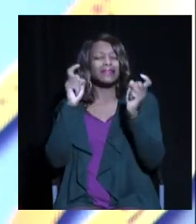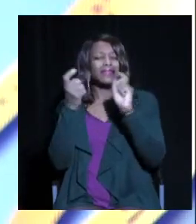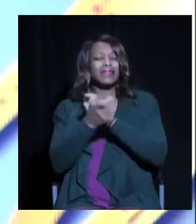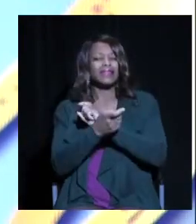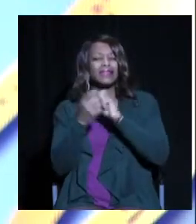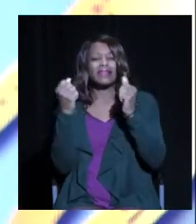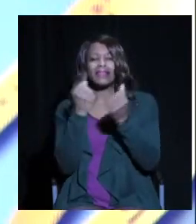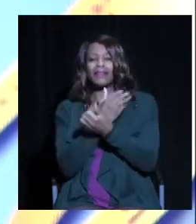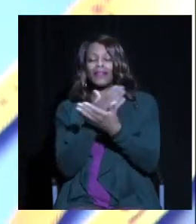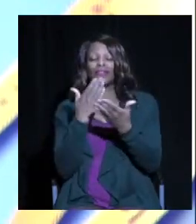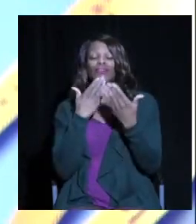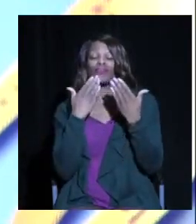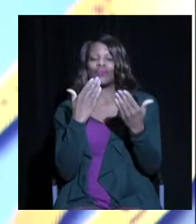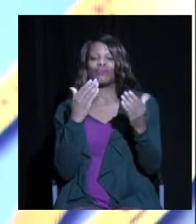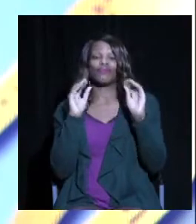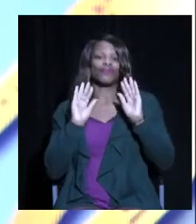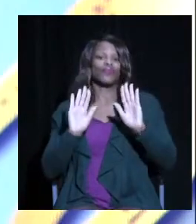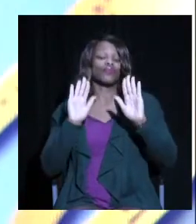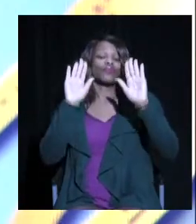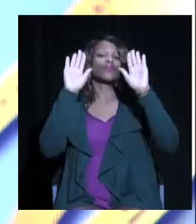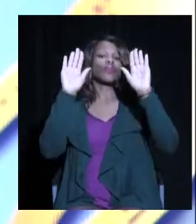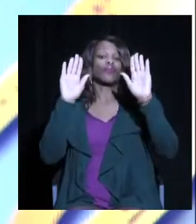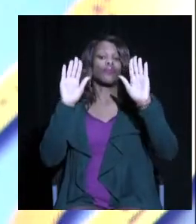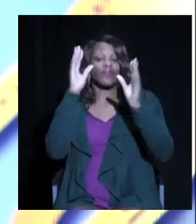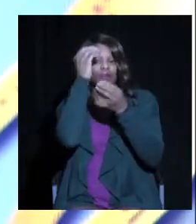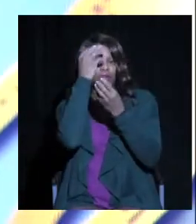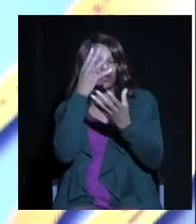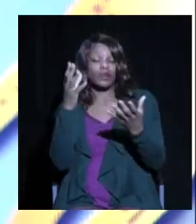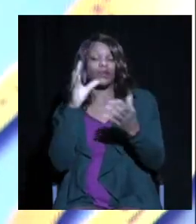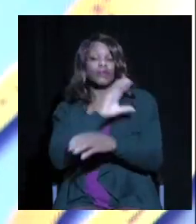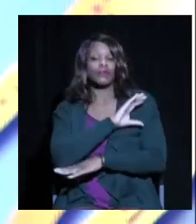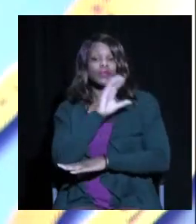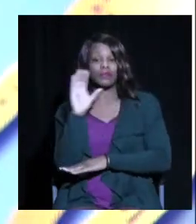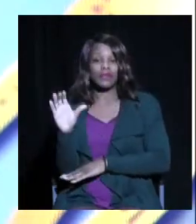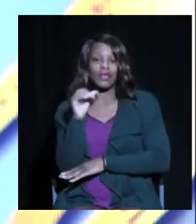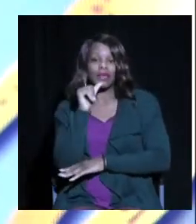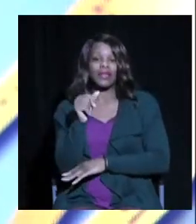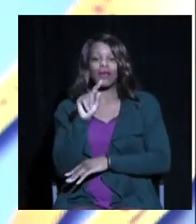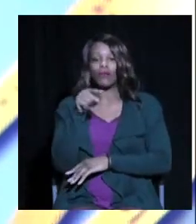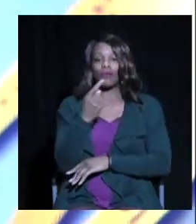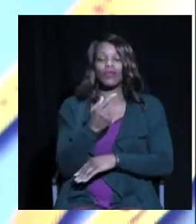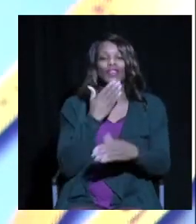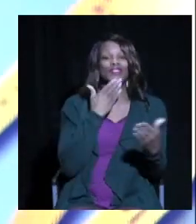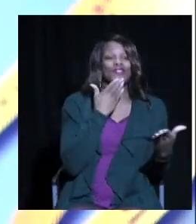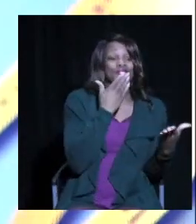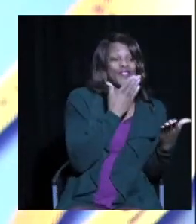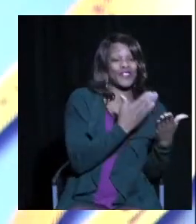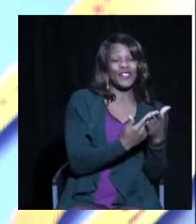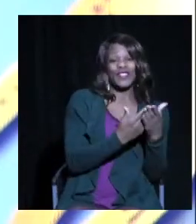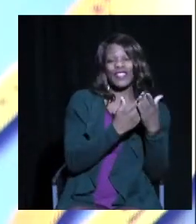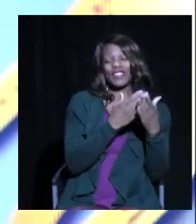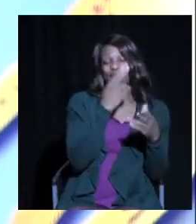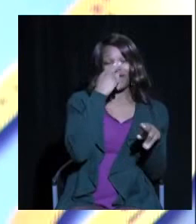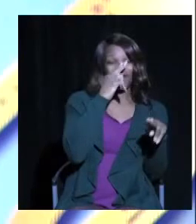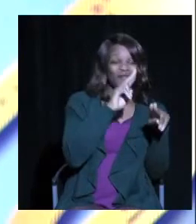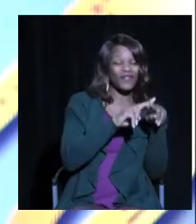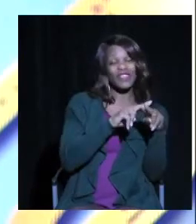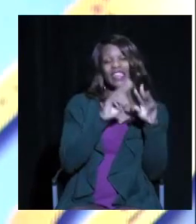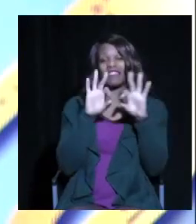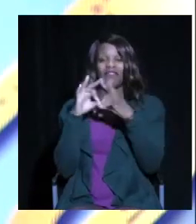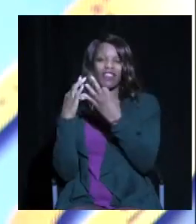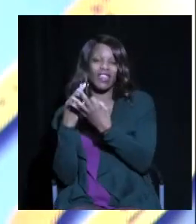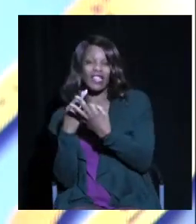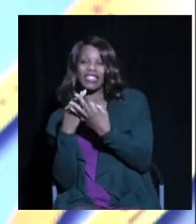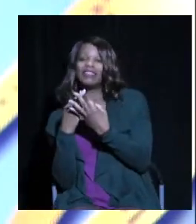good news of Christmas. This is not just a time for cool fun and family. And it's not just something that changed things for them